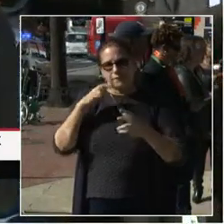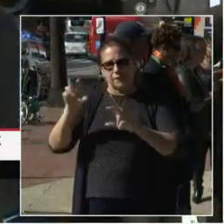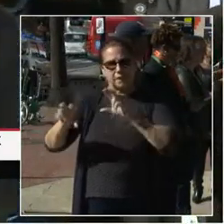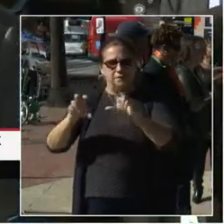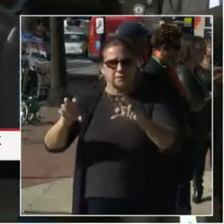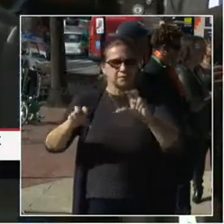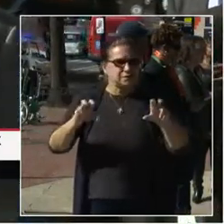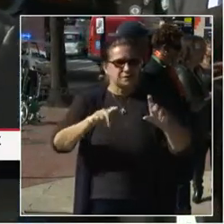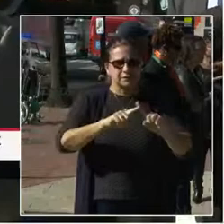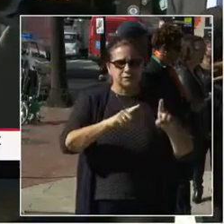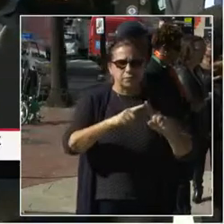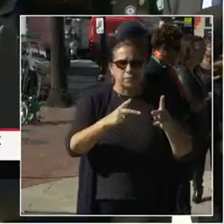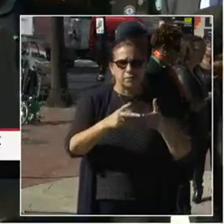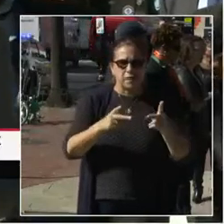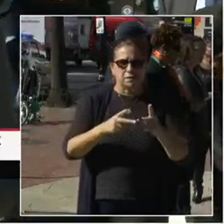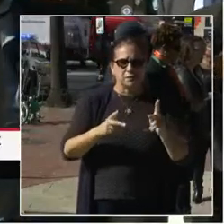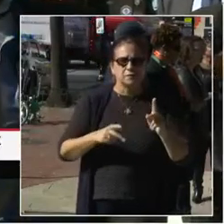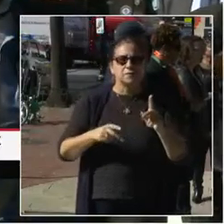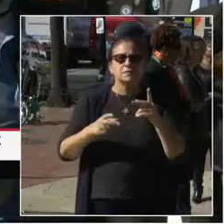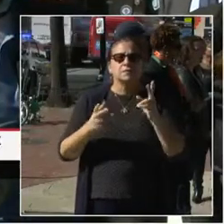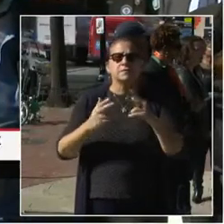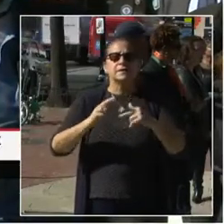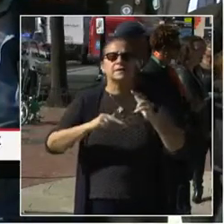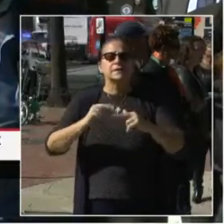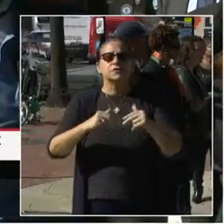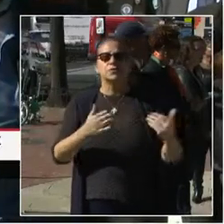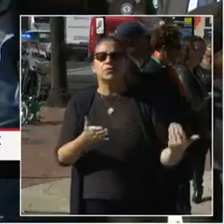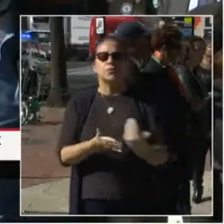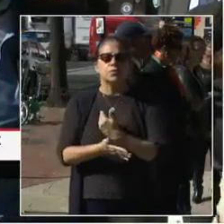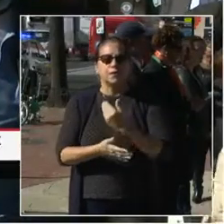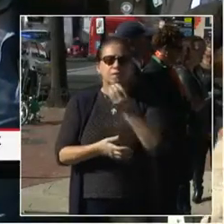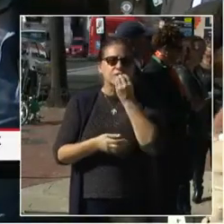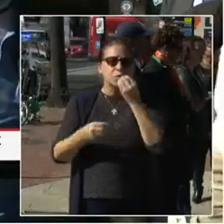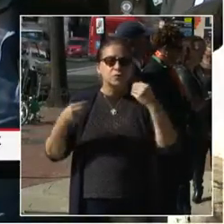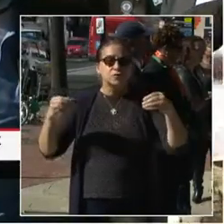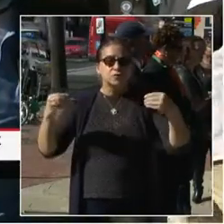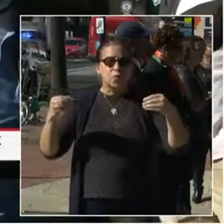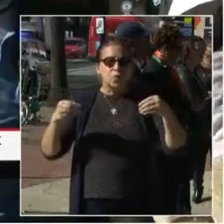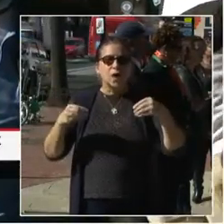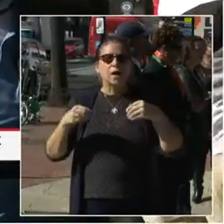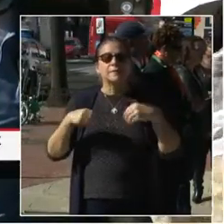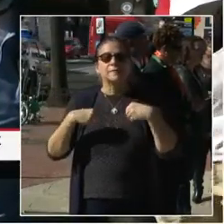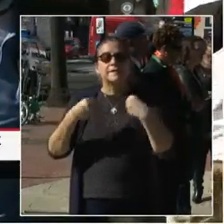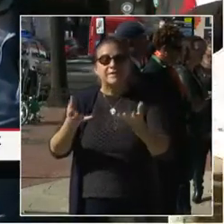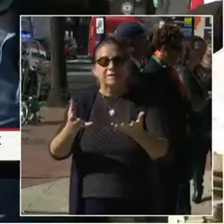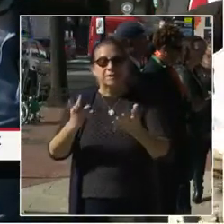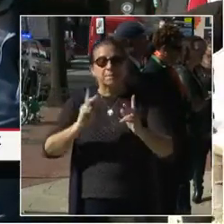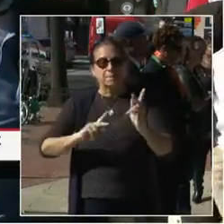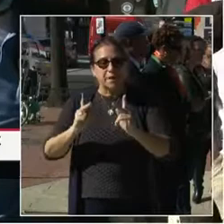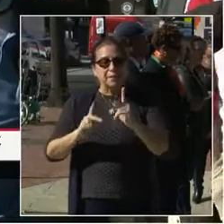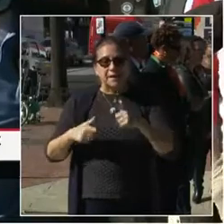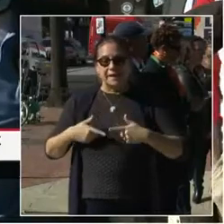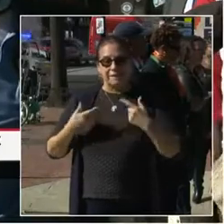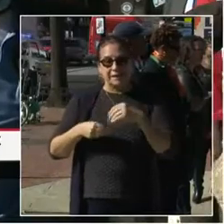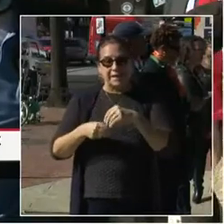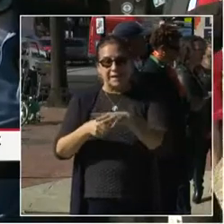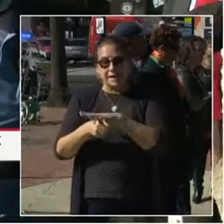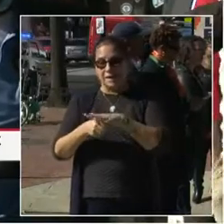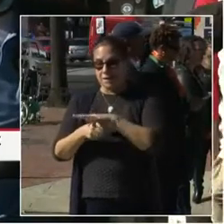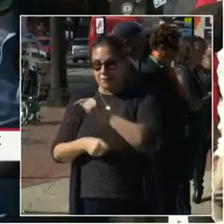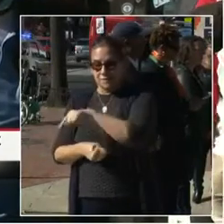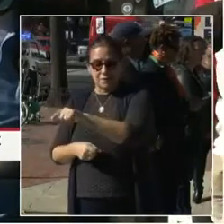them. One of our big pushes is for restaurants, retailers, groceries that have